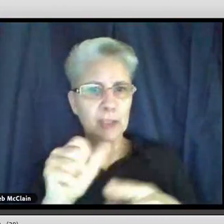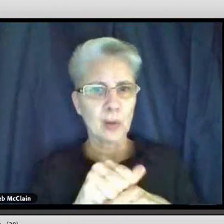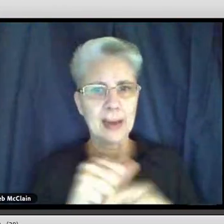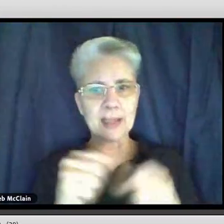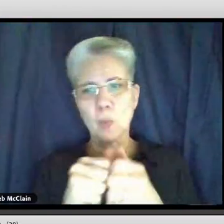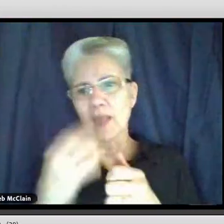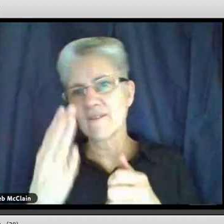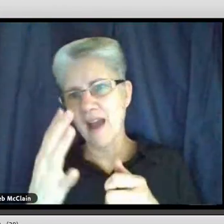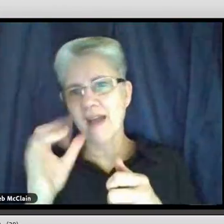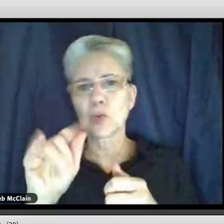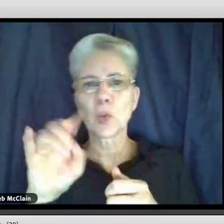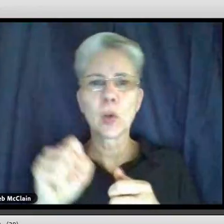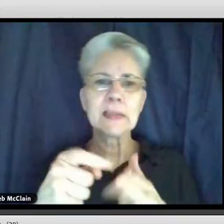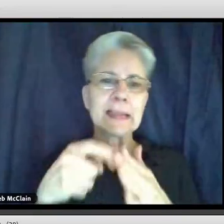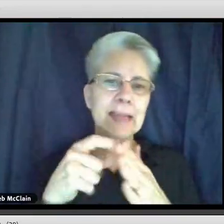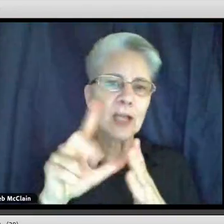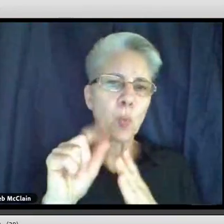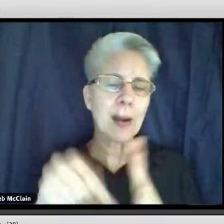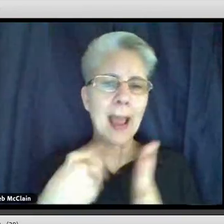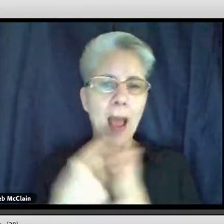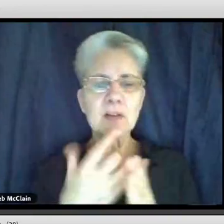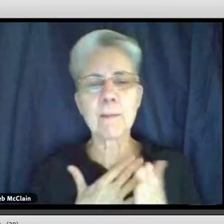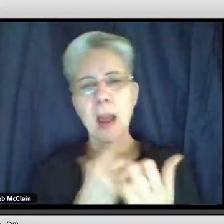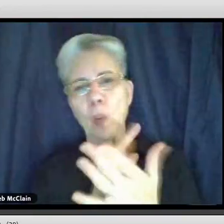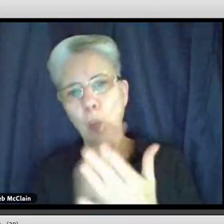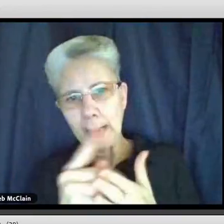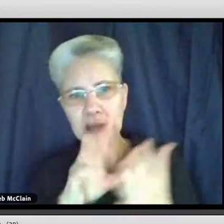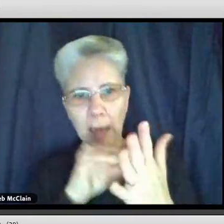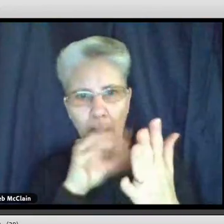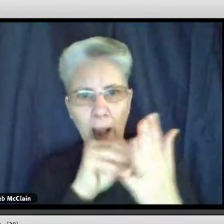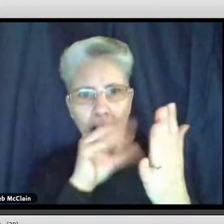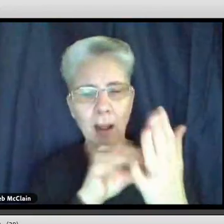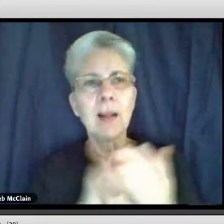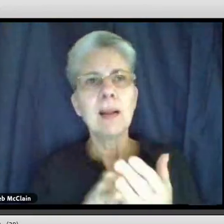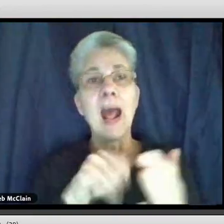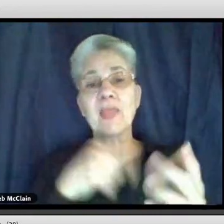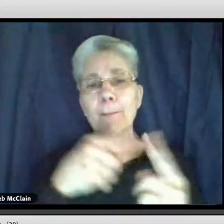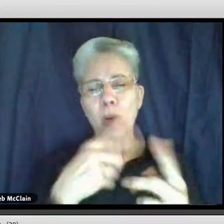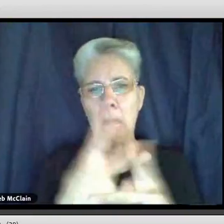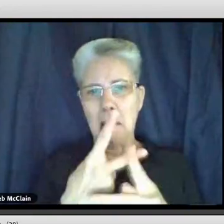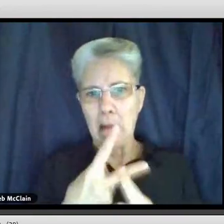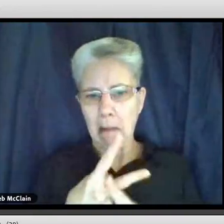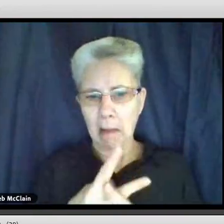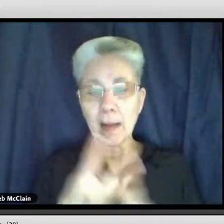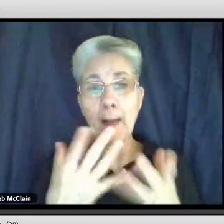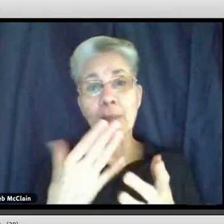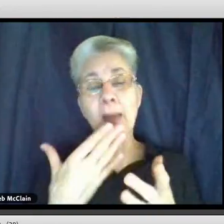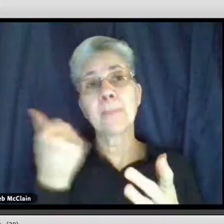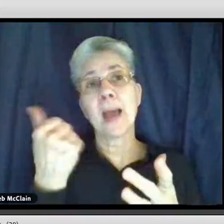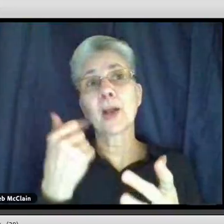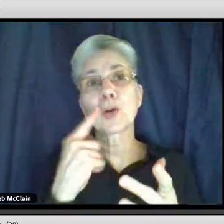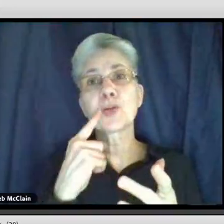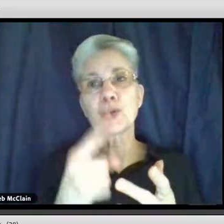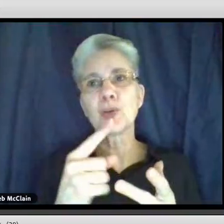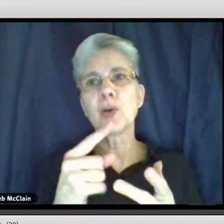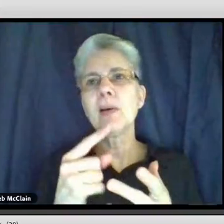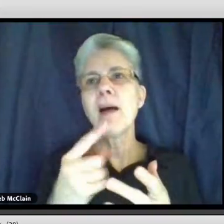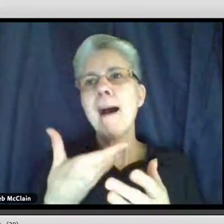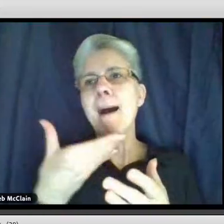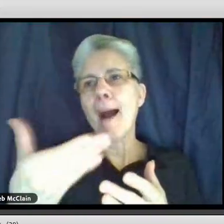to take up 20 hours of my week. At that point, you do all the math. It might actually make sense to just outsource the